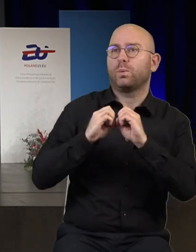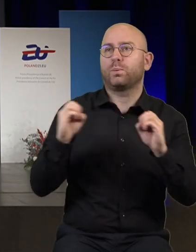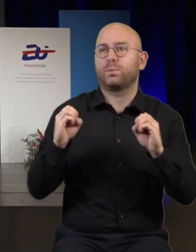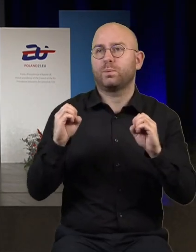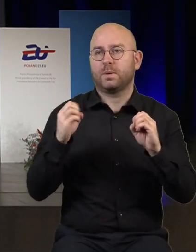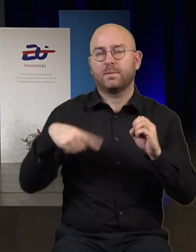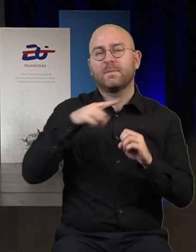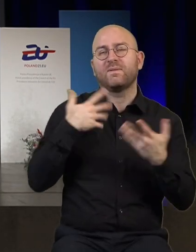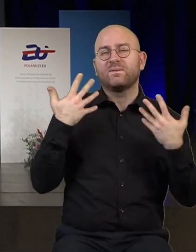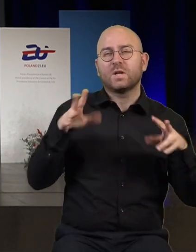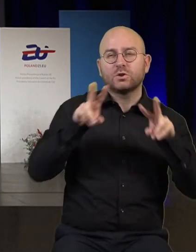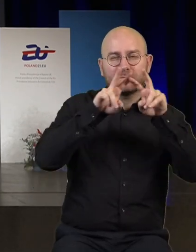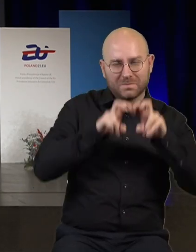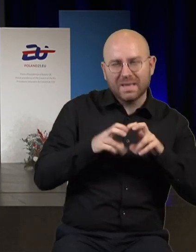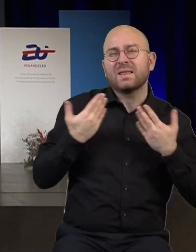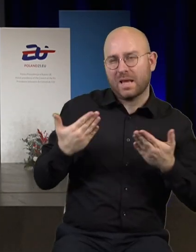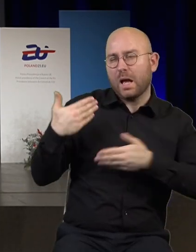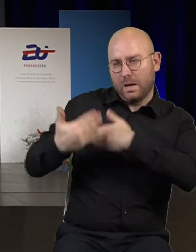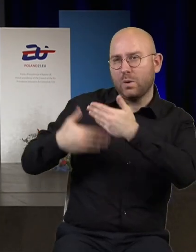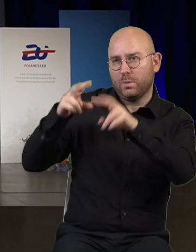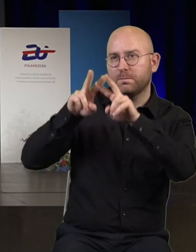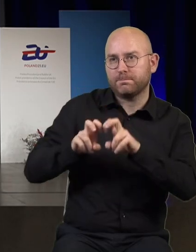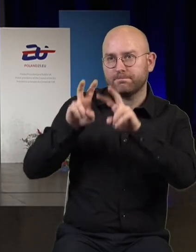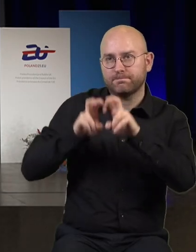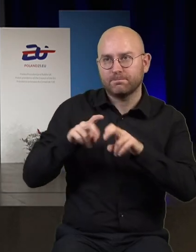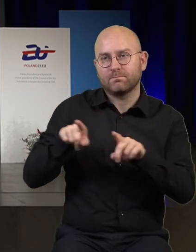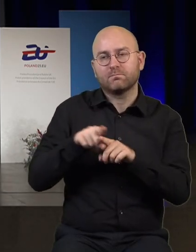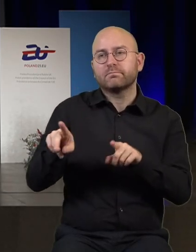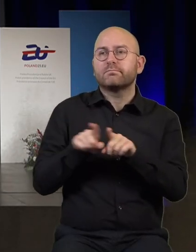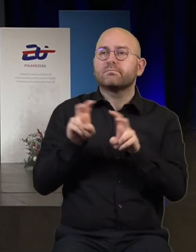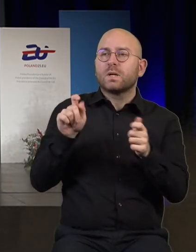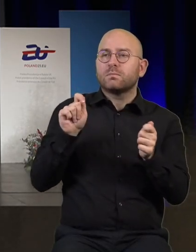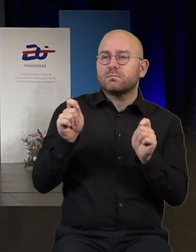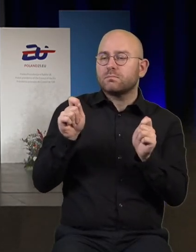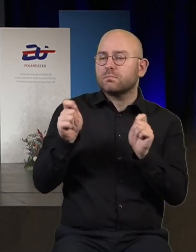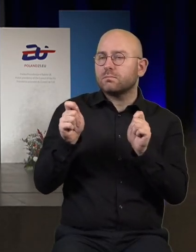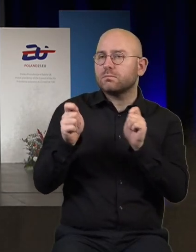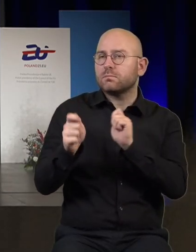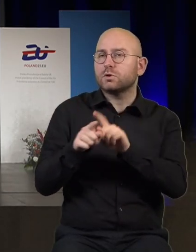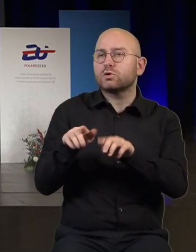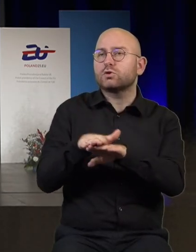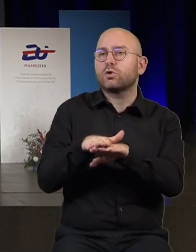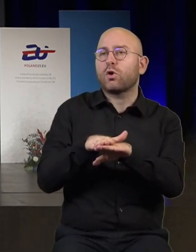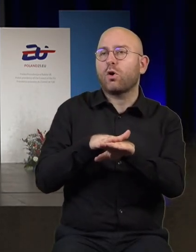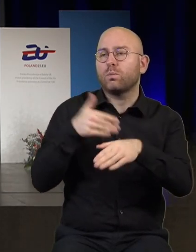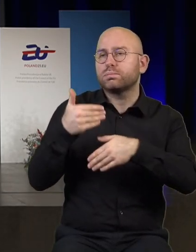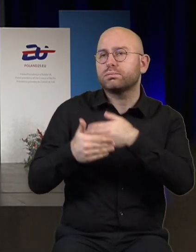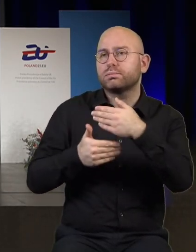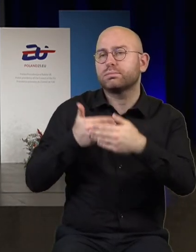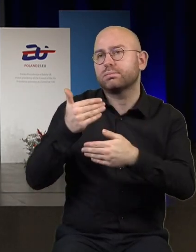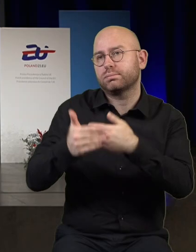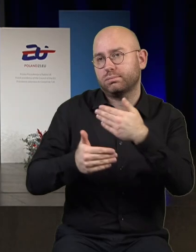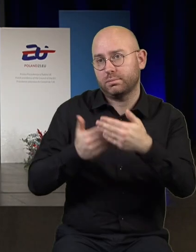is something that is obvious and that is that we see on a daily basis. But if you then come